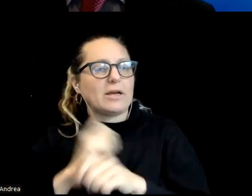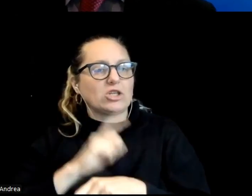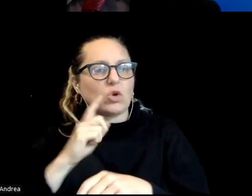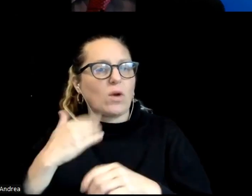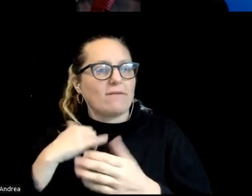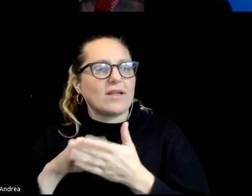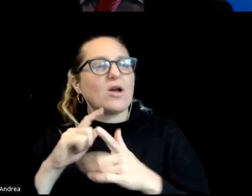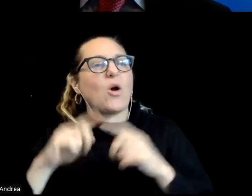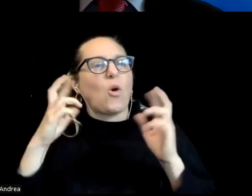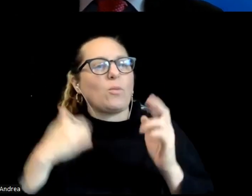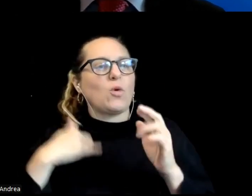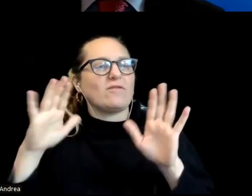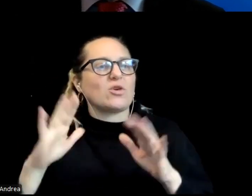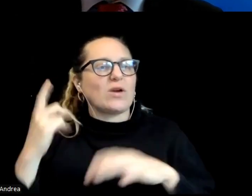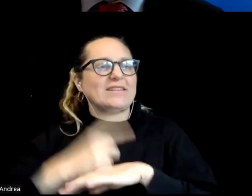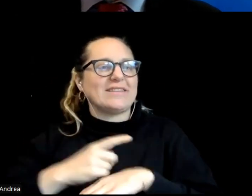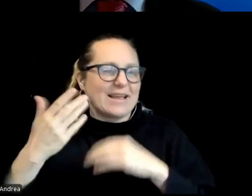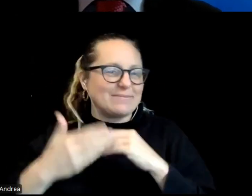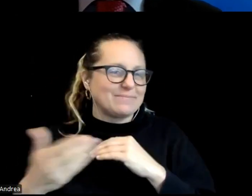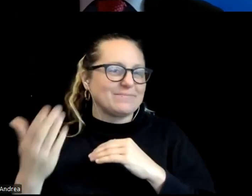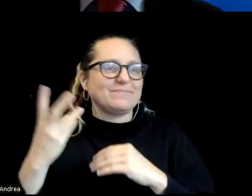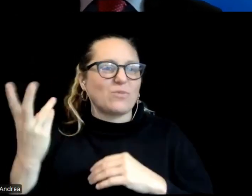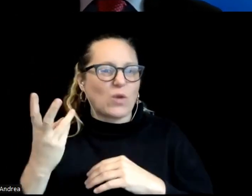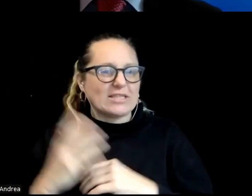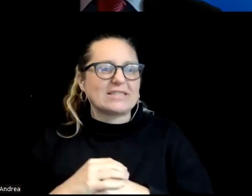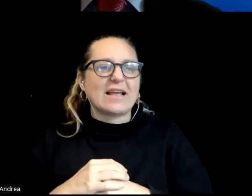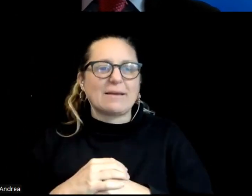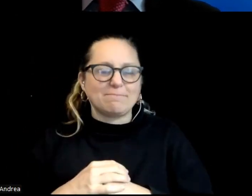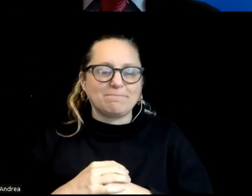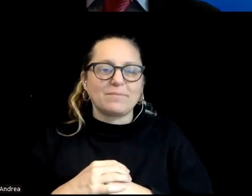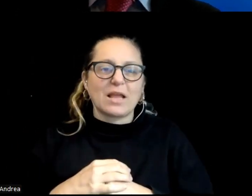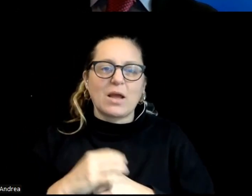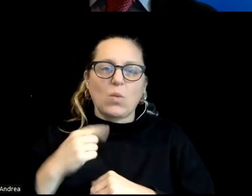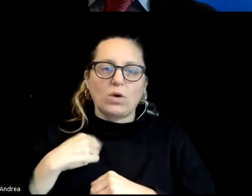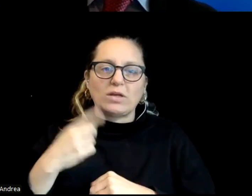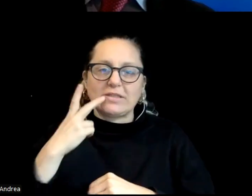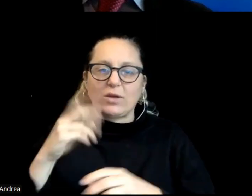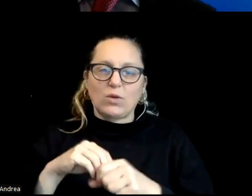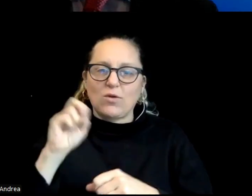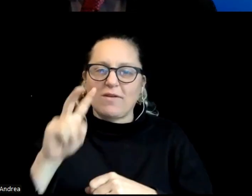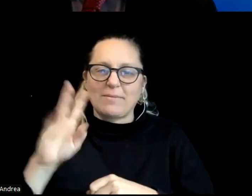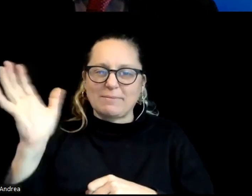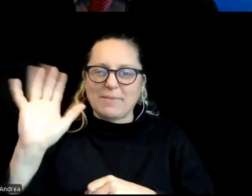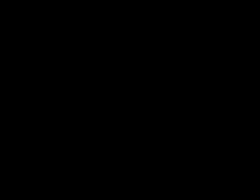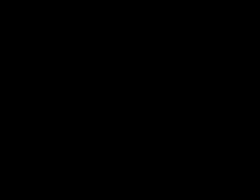I hope everybody has a great rest of their Wednesday, and we will see you in November. Thanks again.